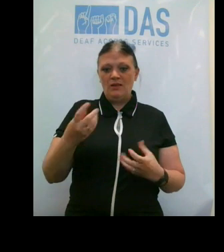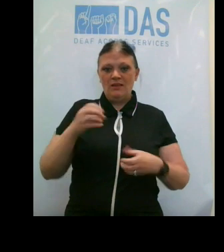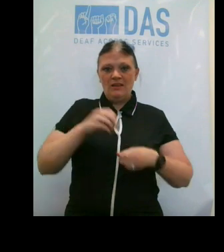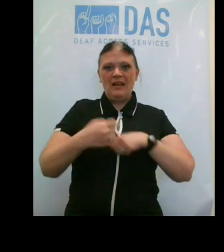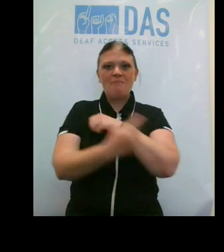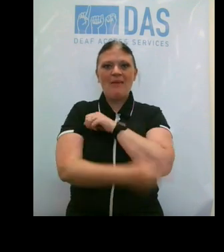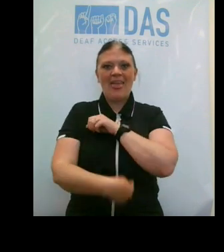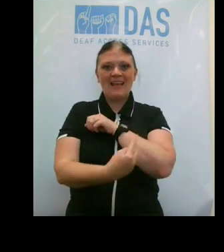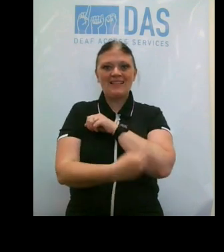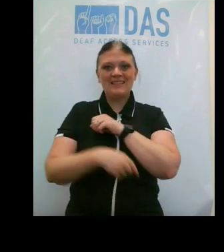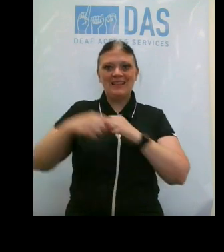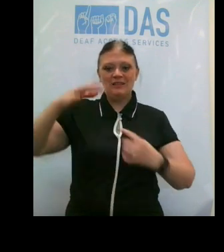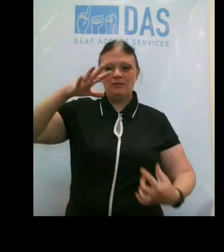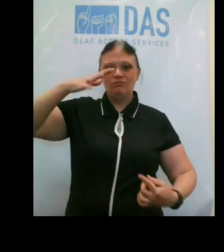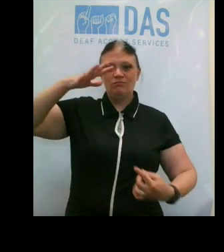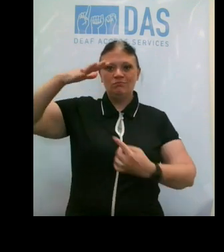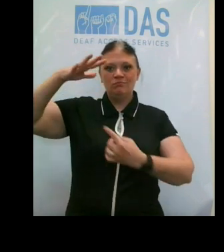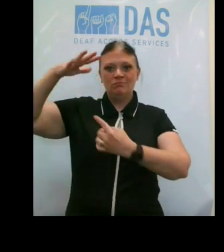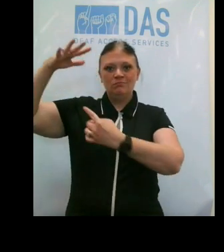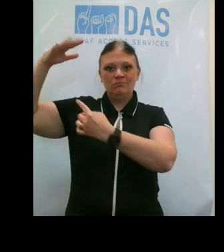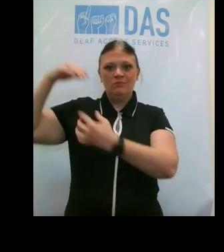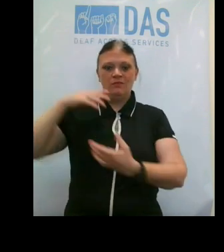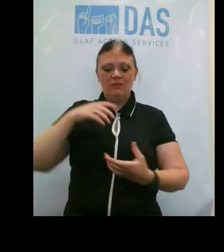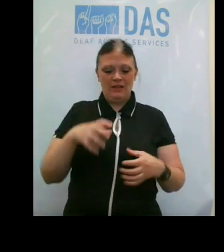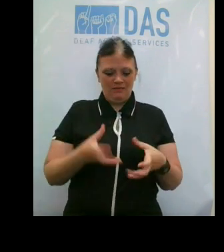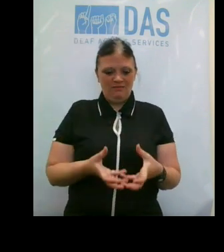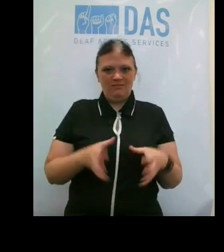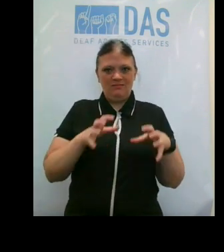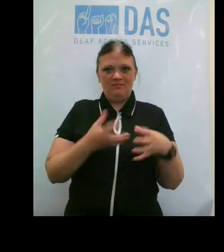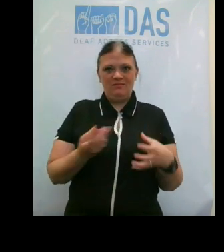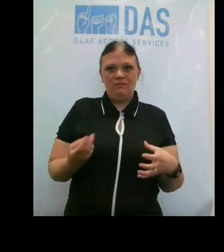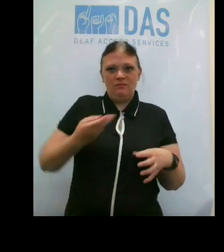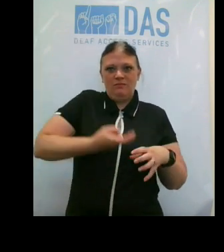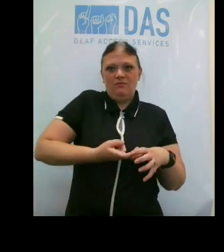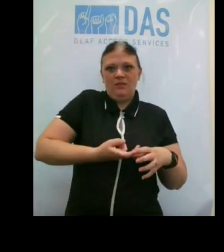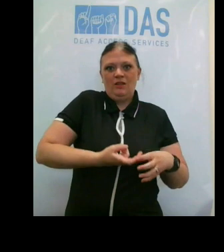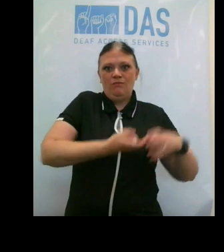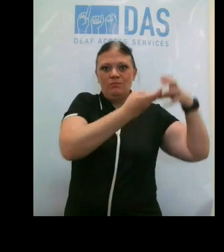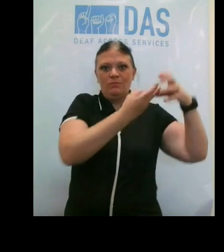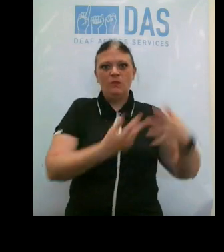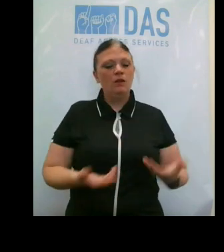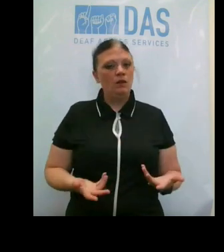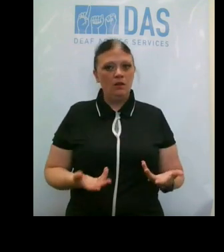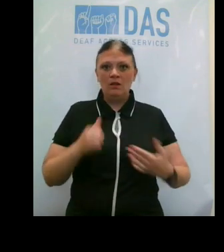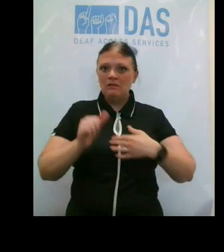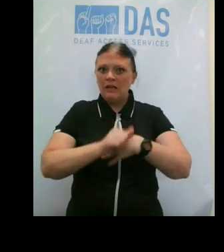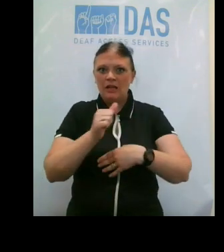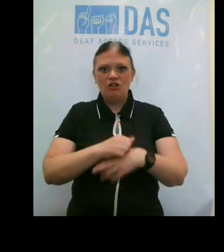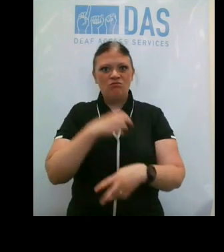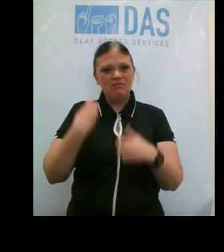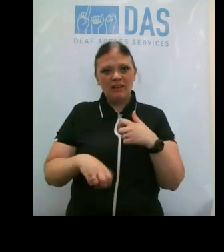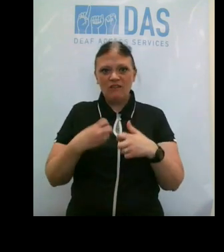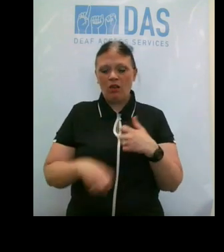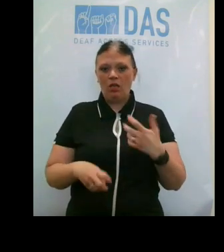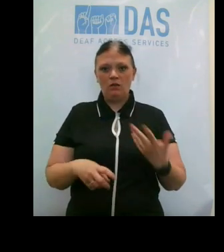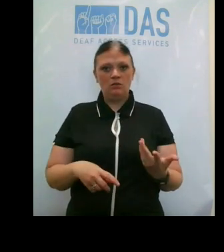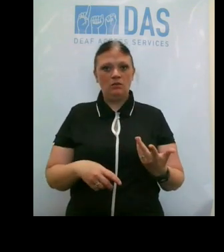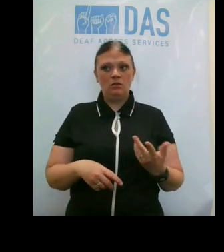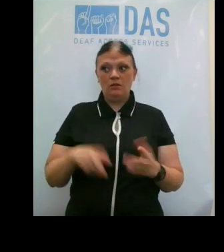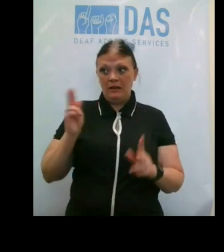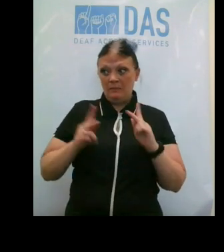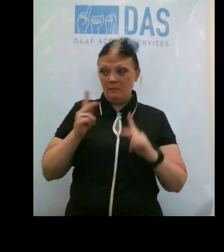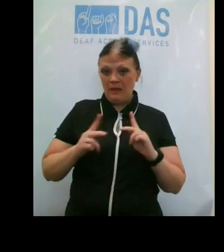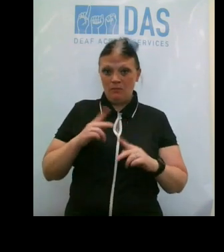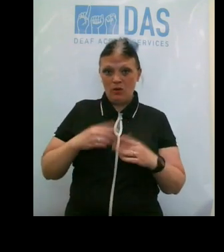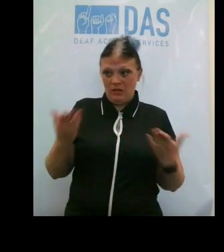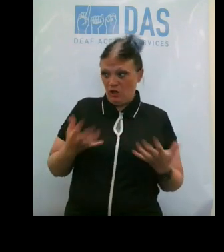ravine. They could not be walked up. It was too difficult. It was too dangerous. And I know if those individuals were here today, they'd probably say how scared they